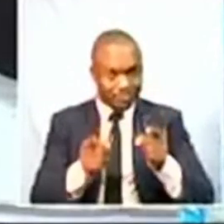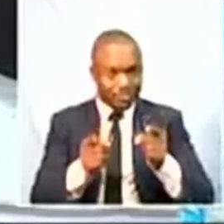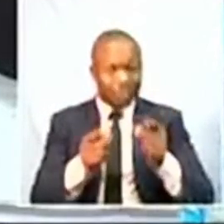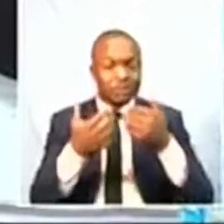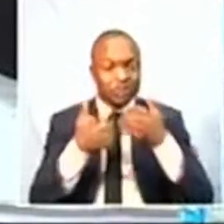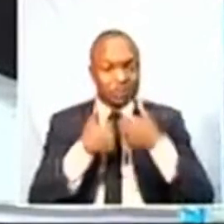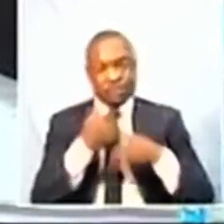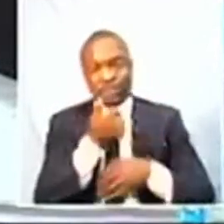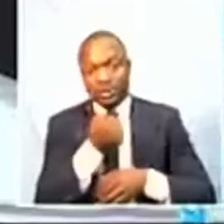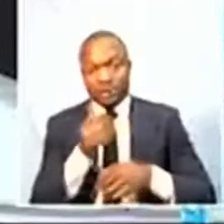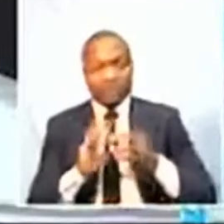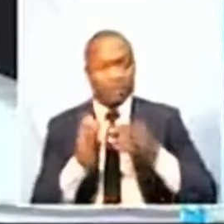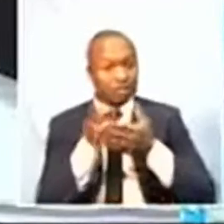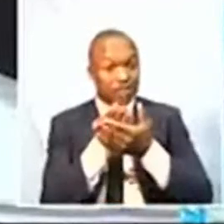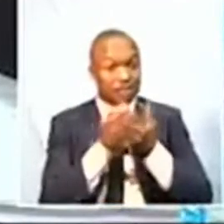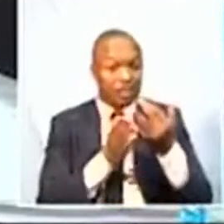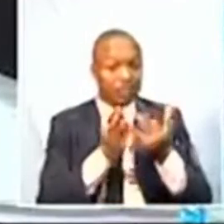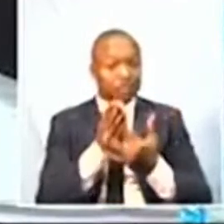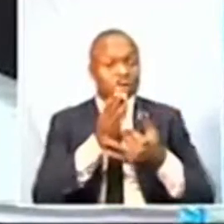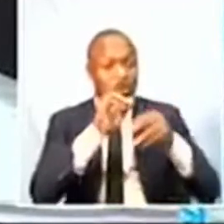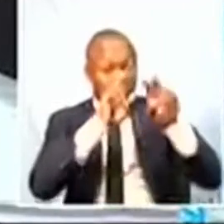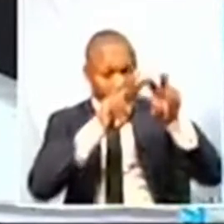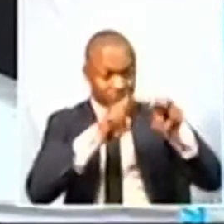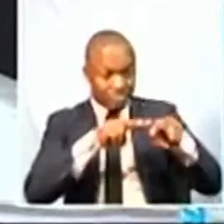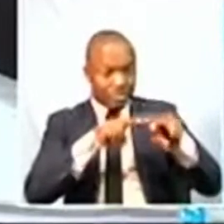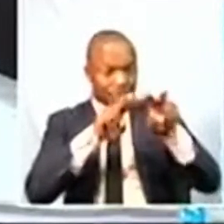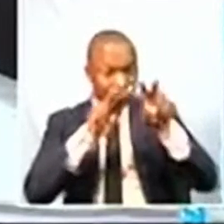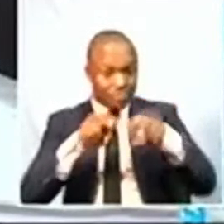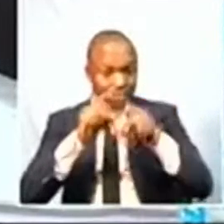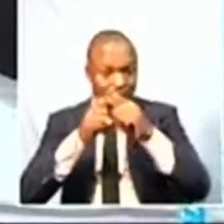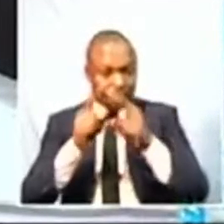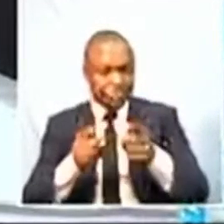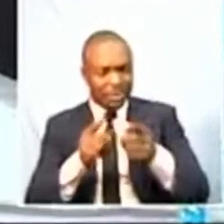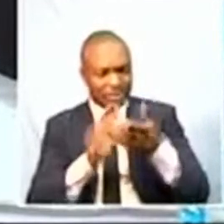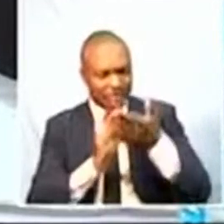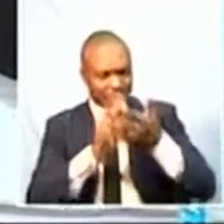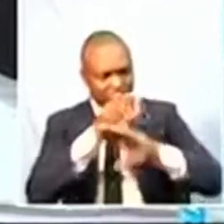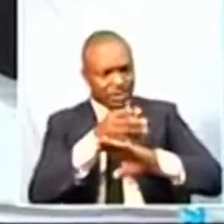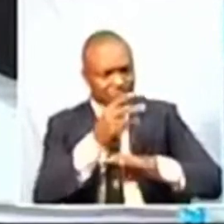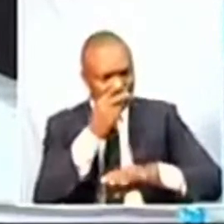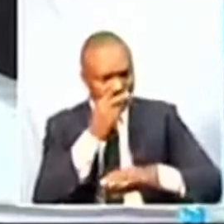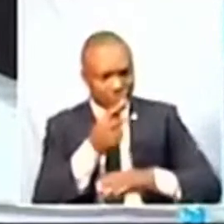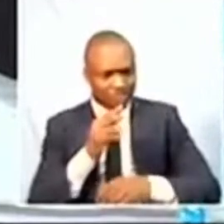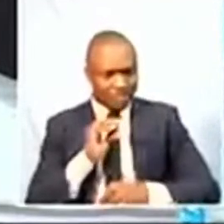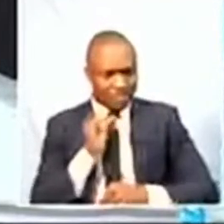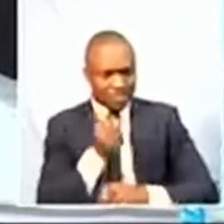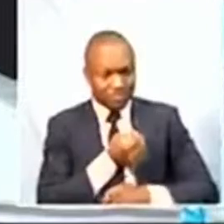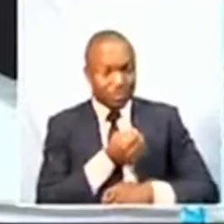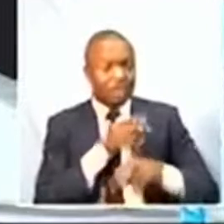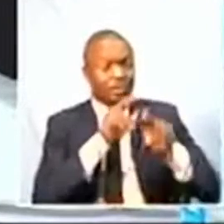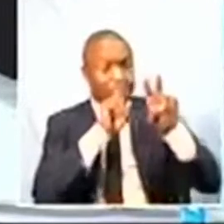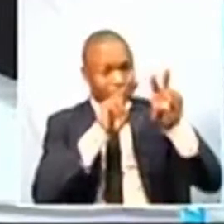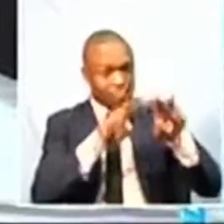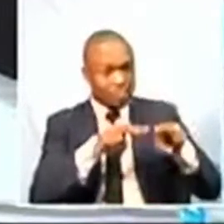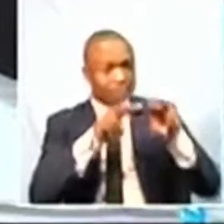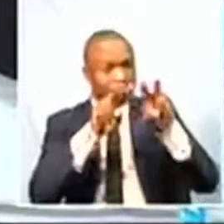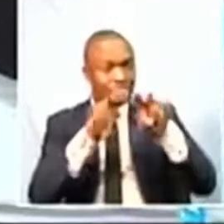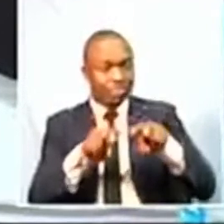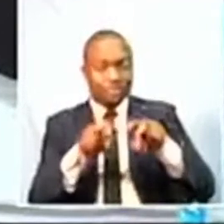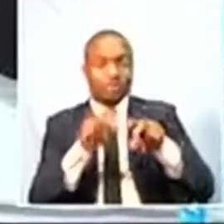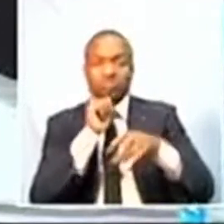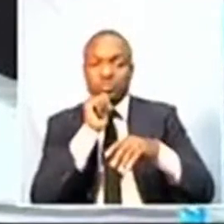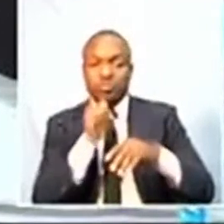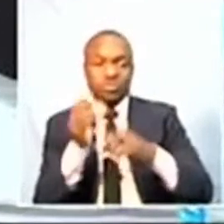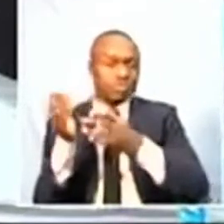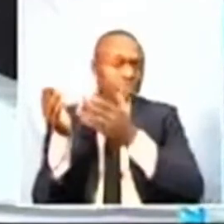other engagements through our monitoring. But after discovering that our monitoring were not yielding